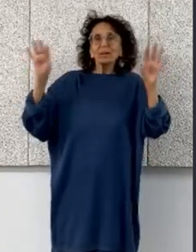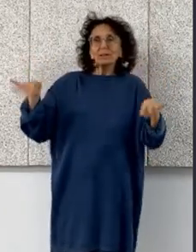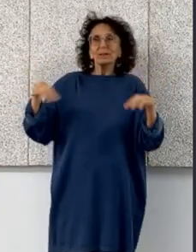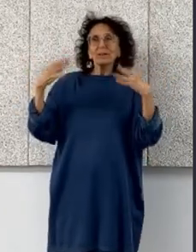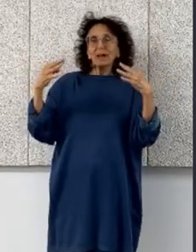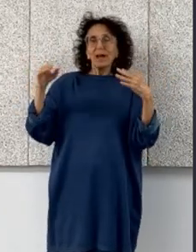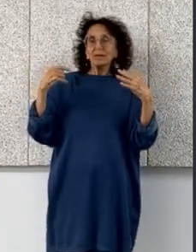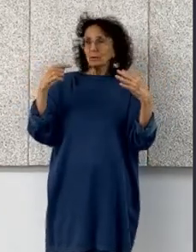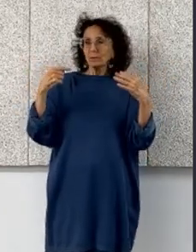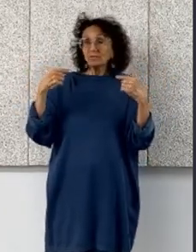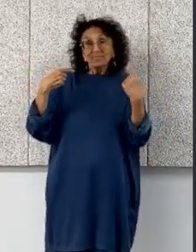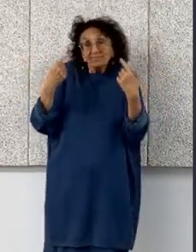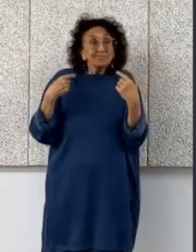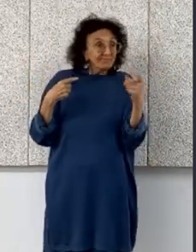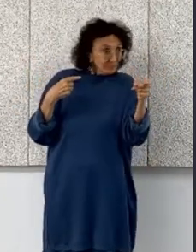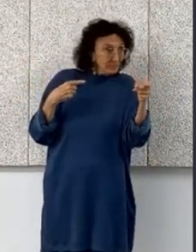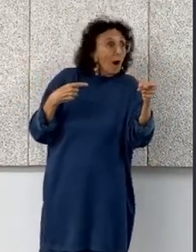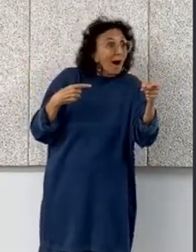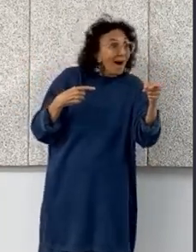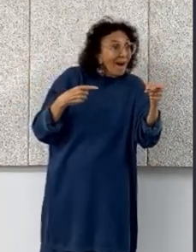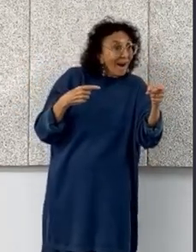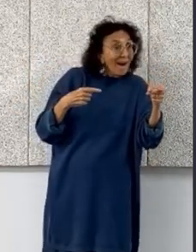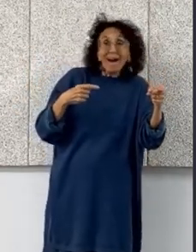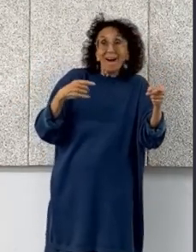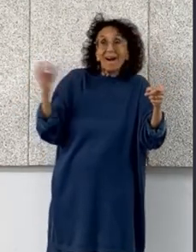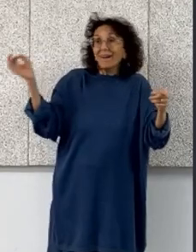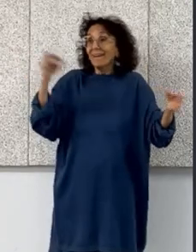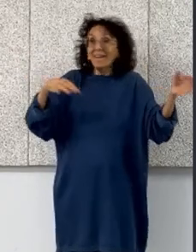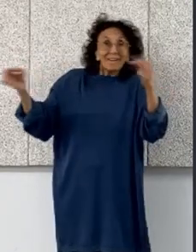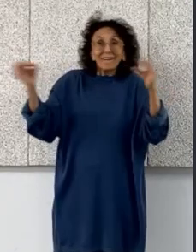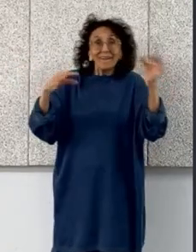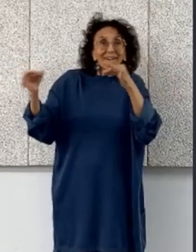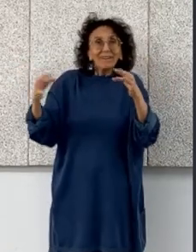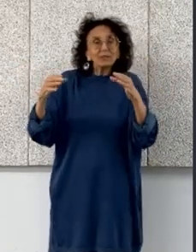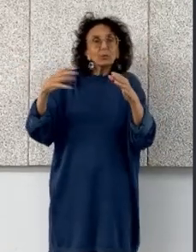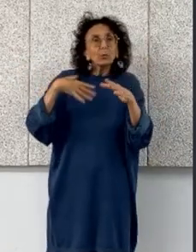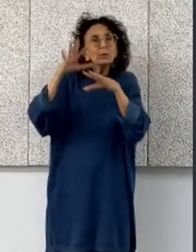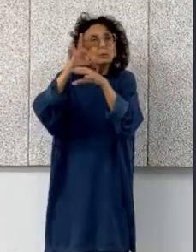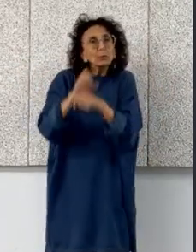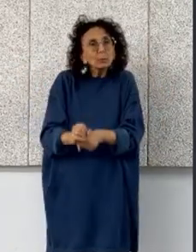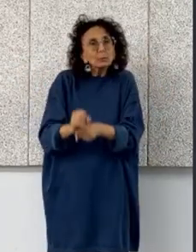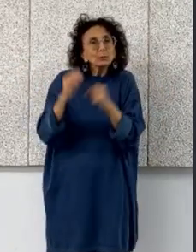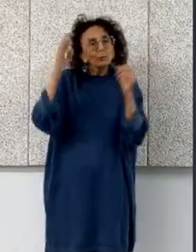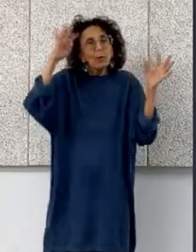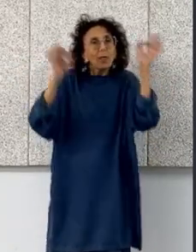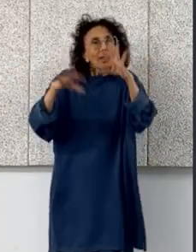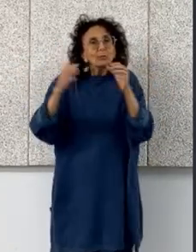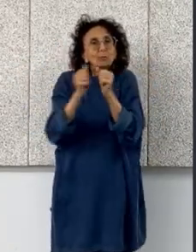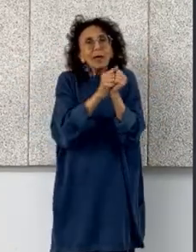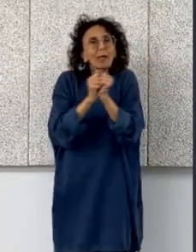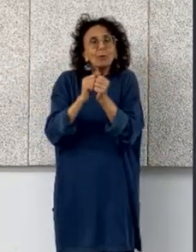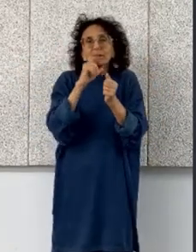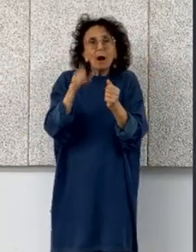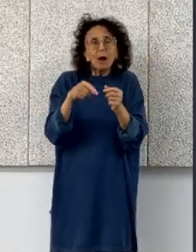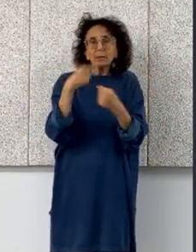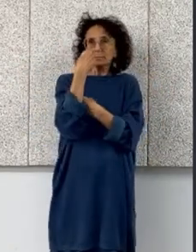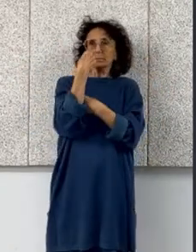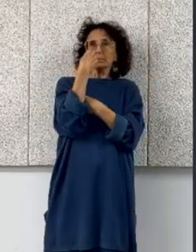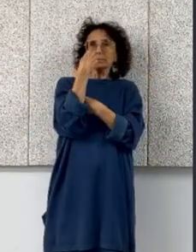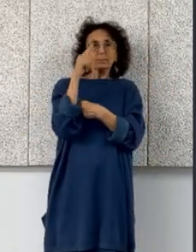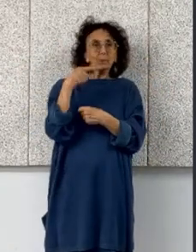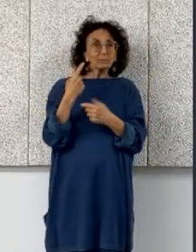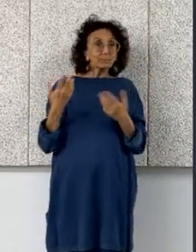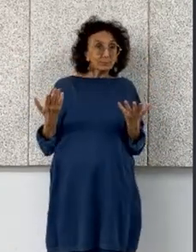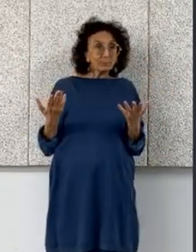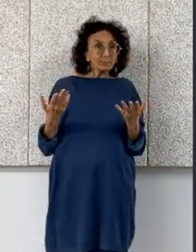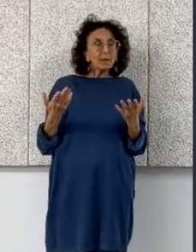meep, anybody yes. else? And it's like, yes, we've had all this time to, you know, right. to do that. But yeah, I think there's also just a